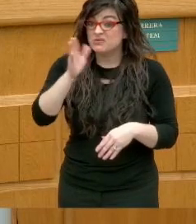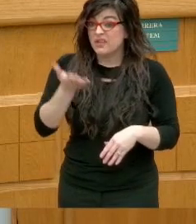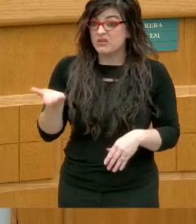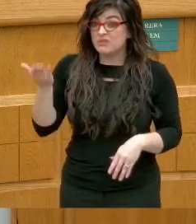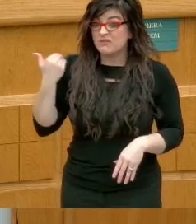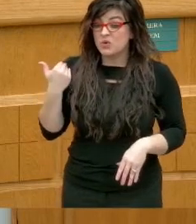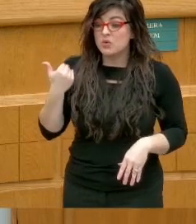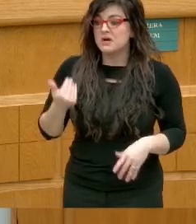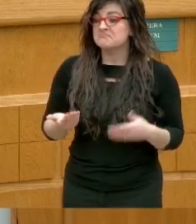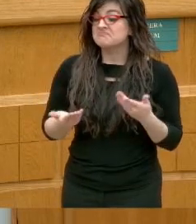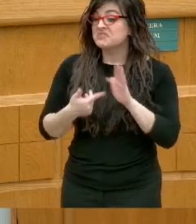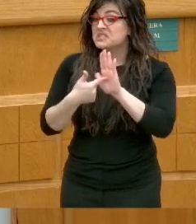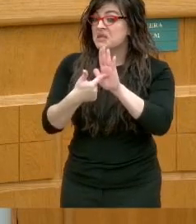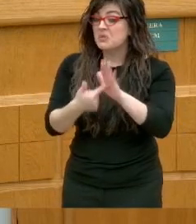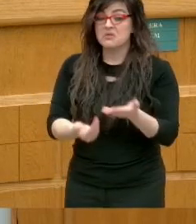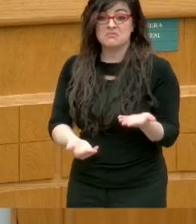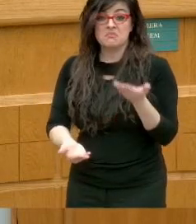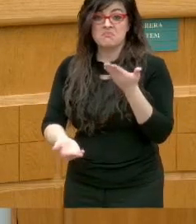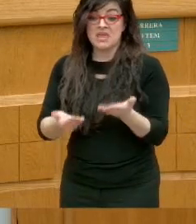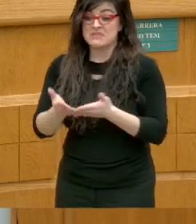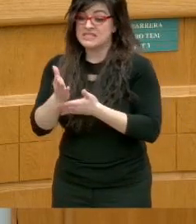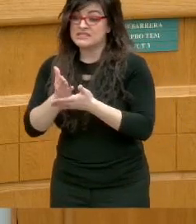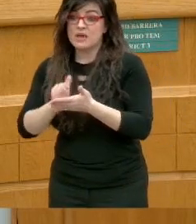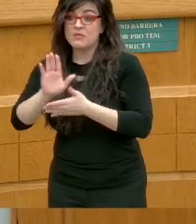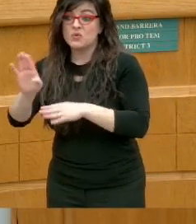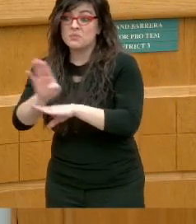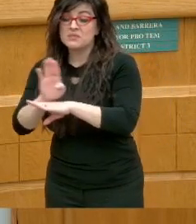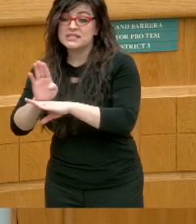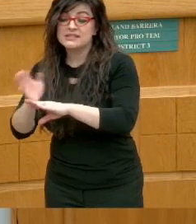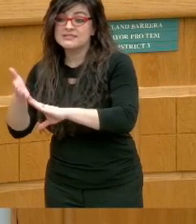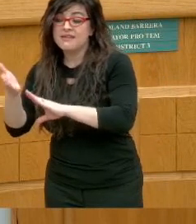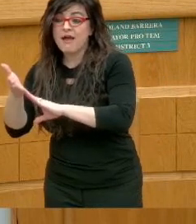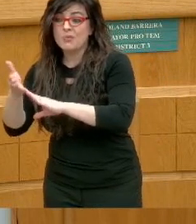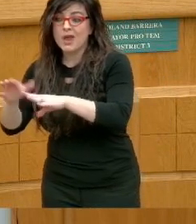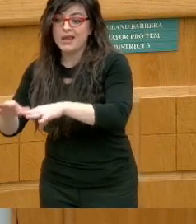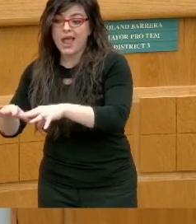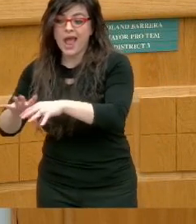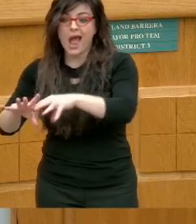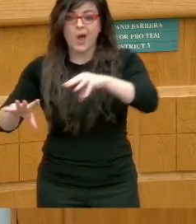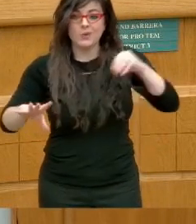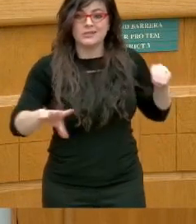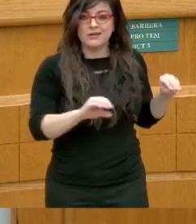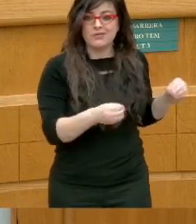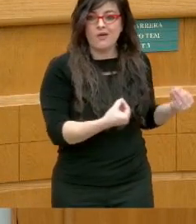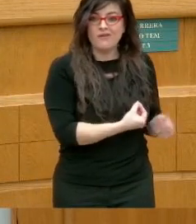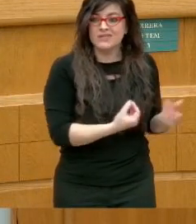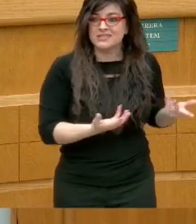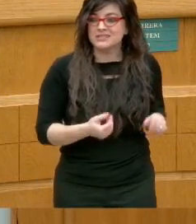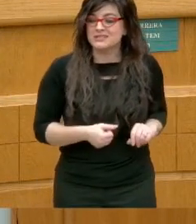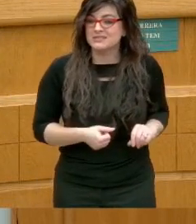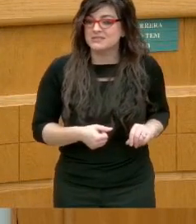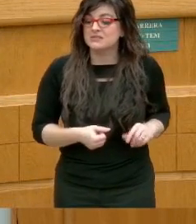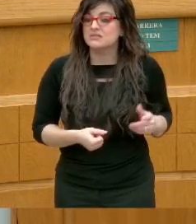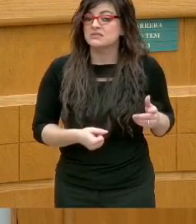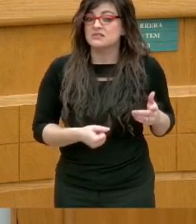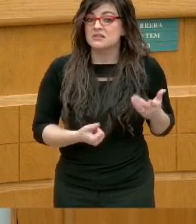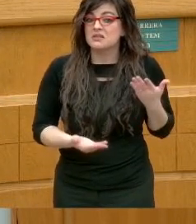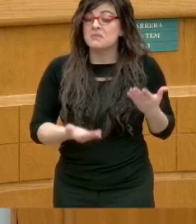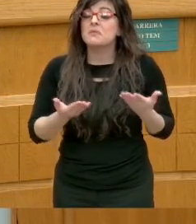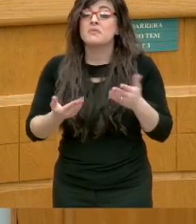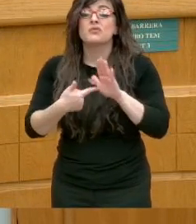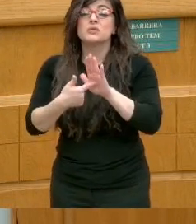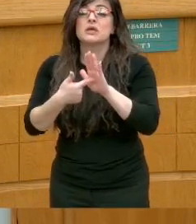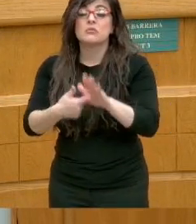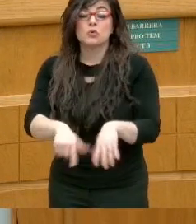of your business away from your business or a portion outside of your establishment. So we've even talked to